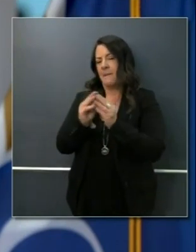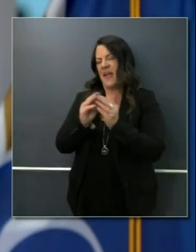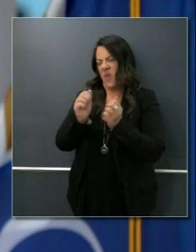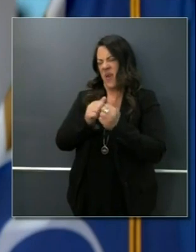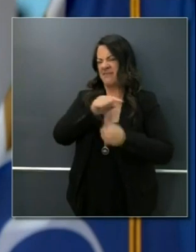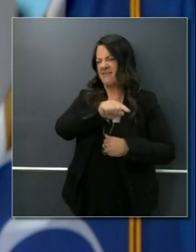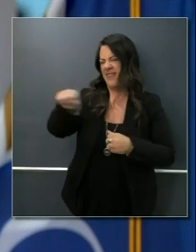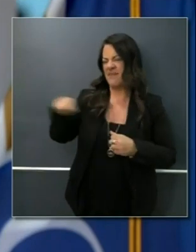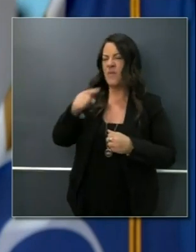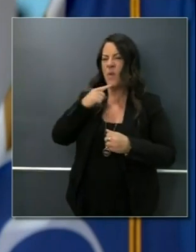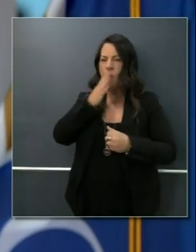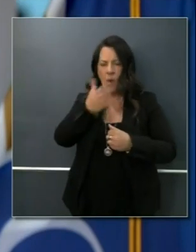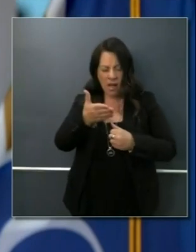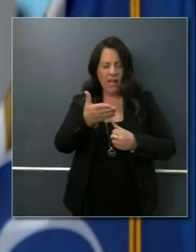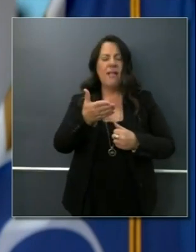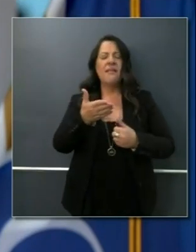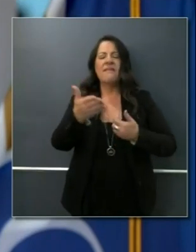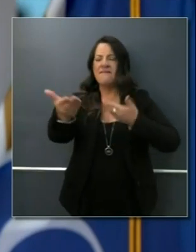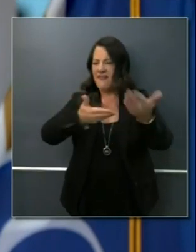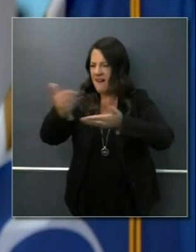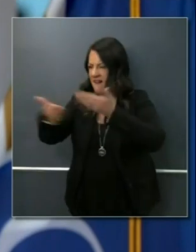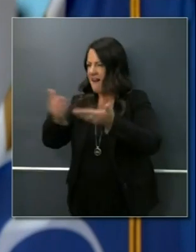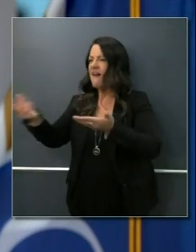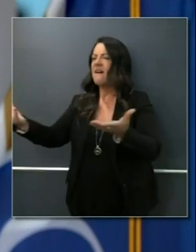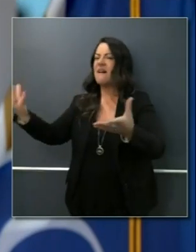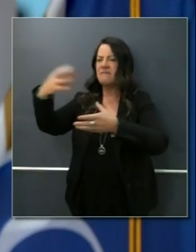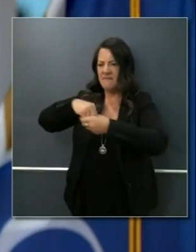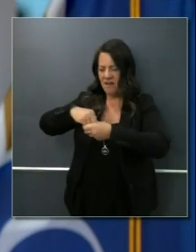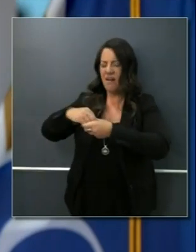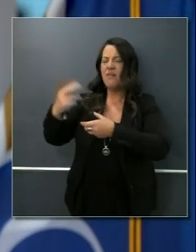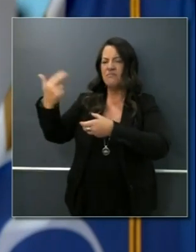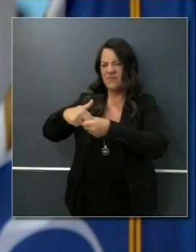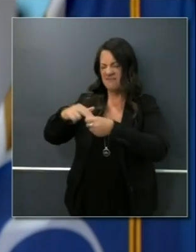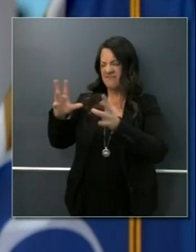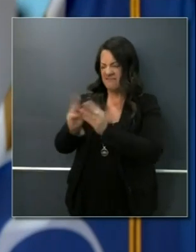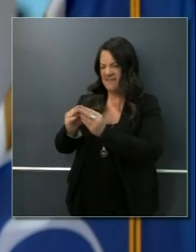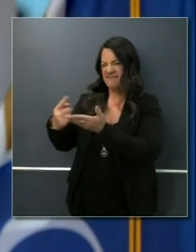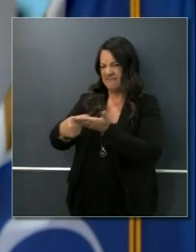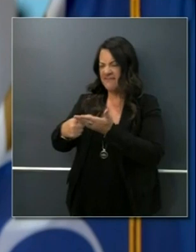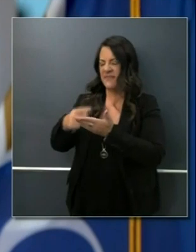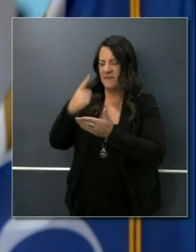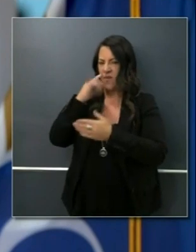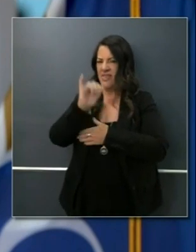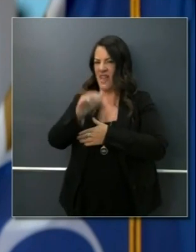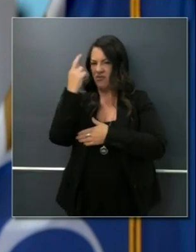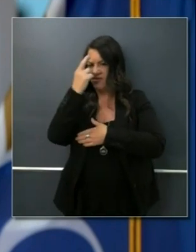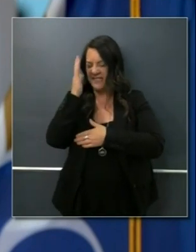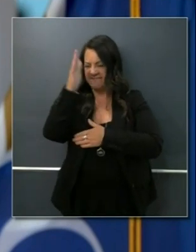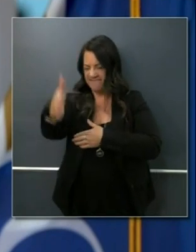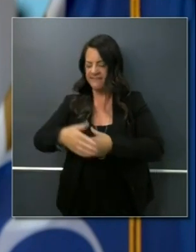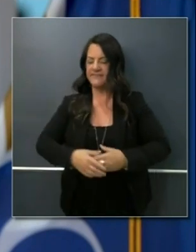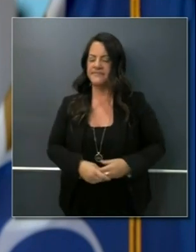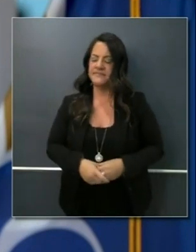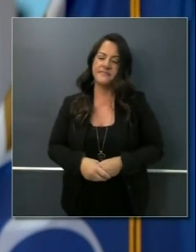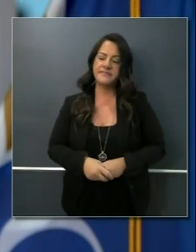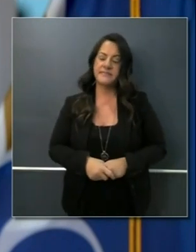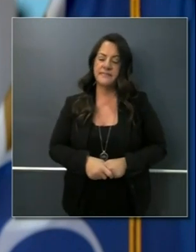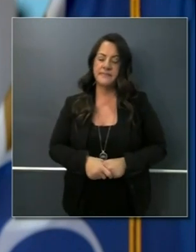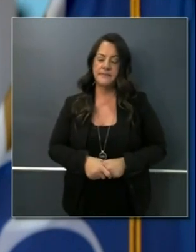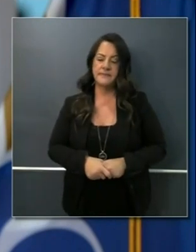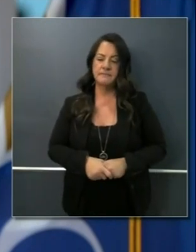and inviting people in to participate in that. We're also pleased as well that we made some progress over the course of the